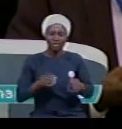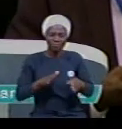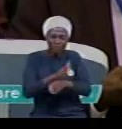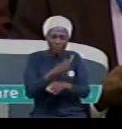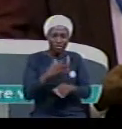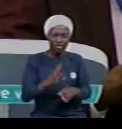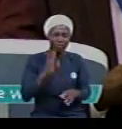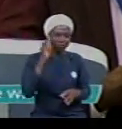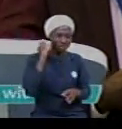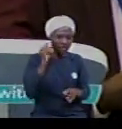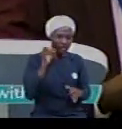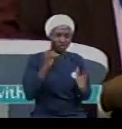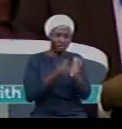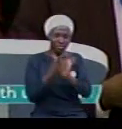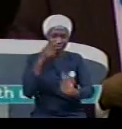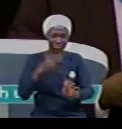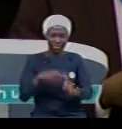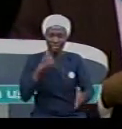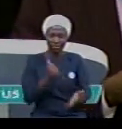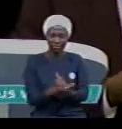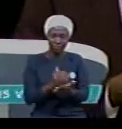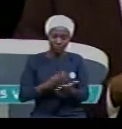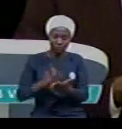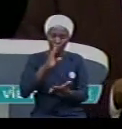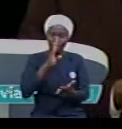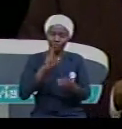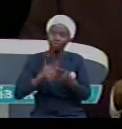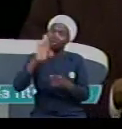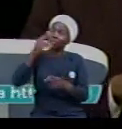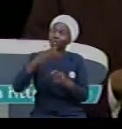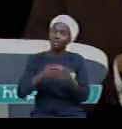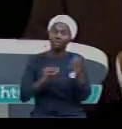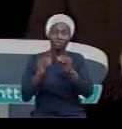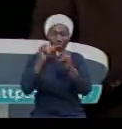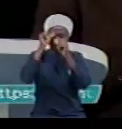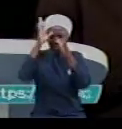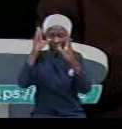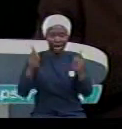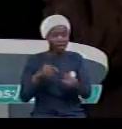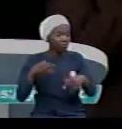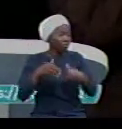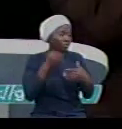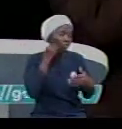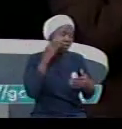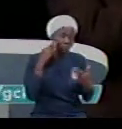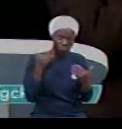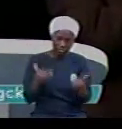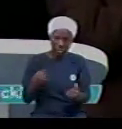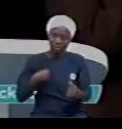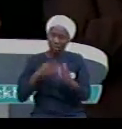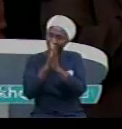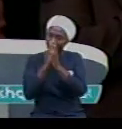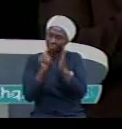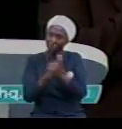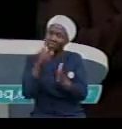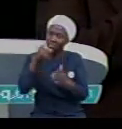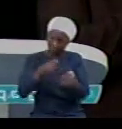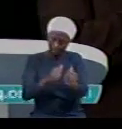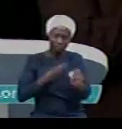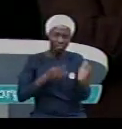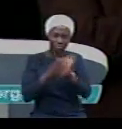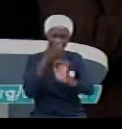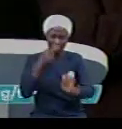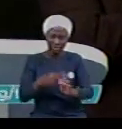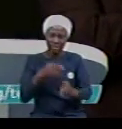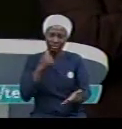testimonies too. Glory be to your name, oh Father. As we go home now, Lord, we pray, go with us.